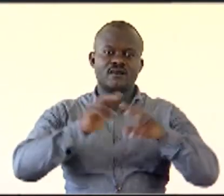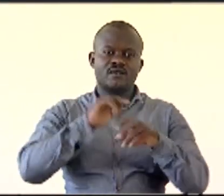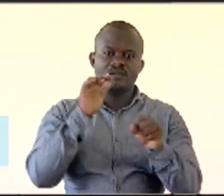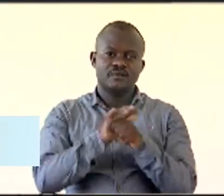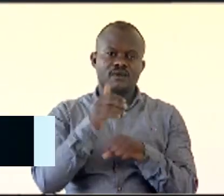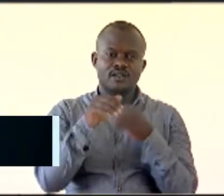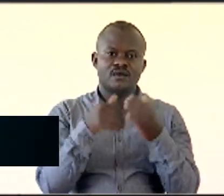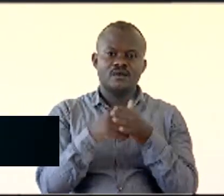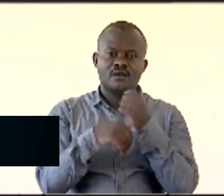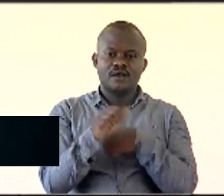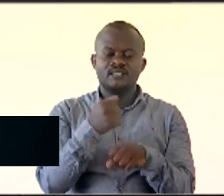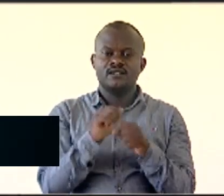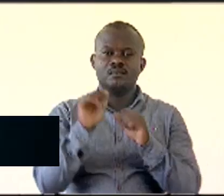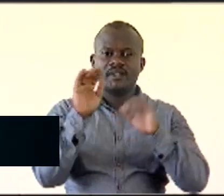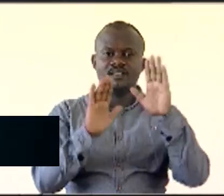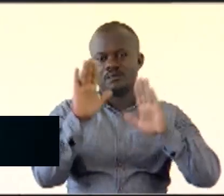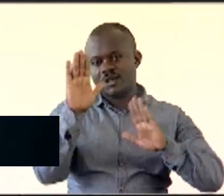your active participation.